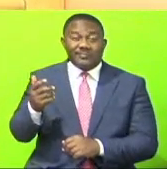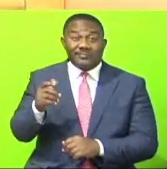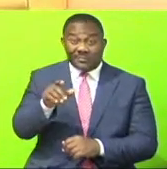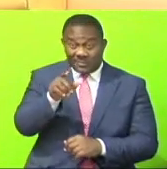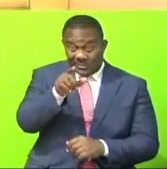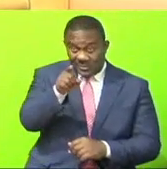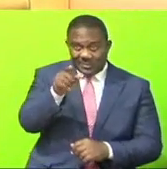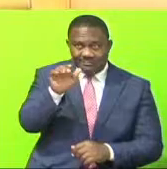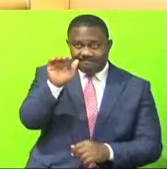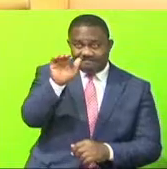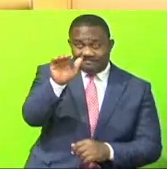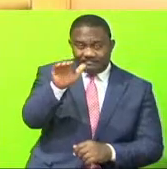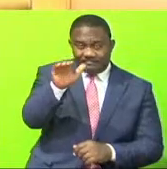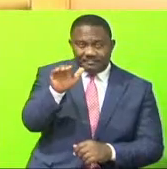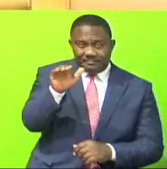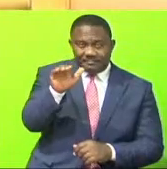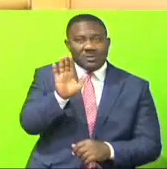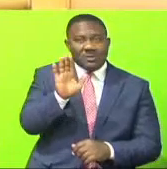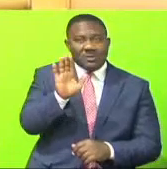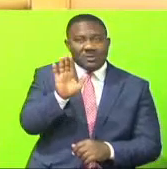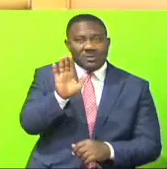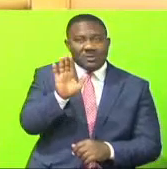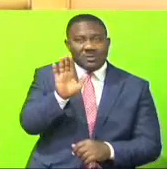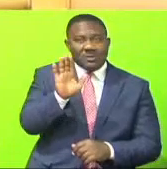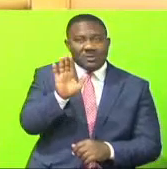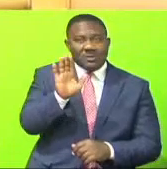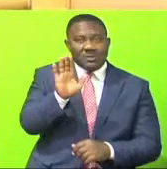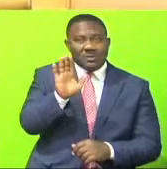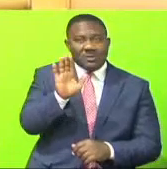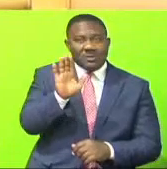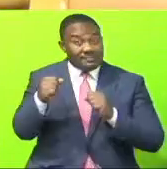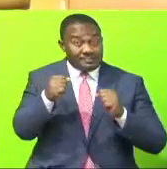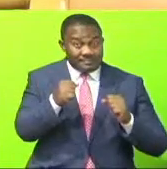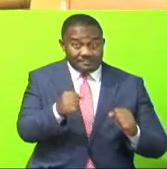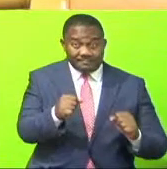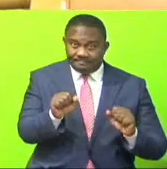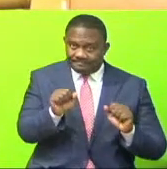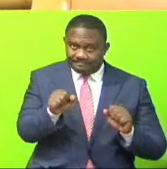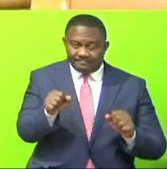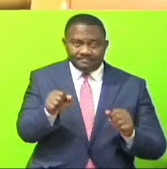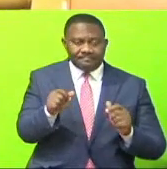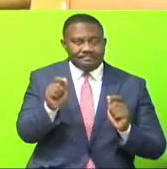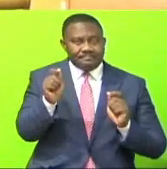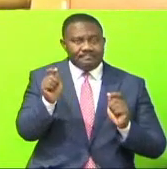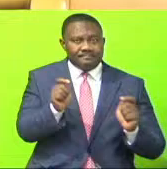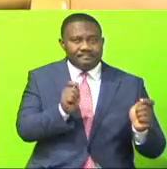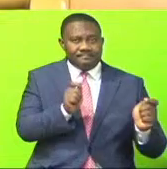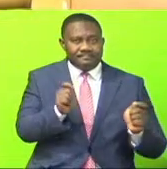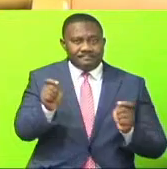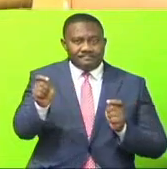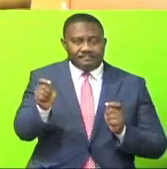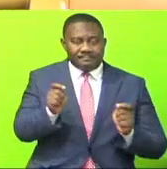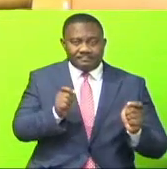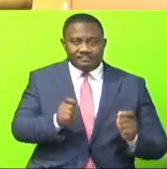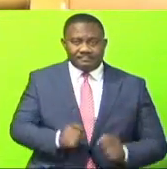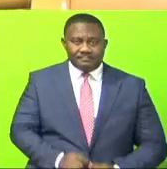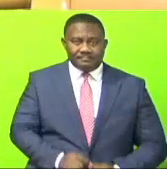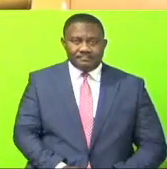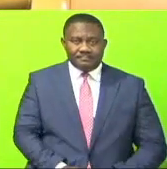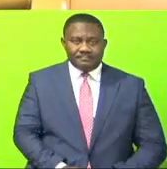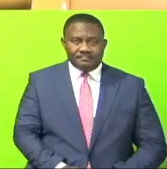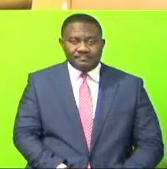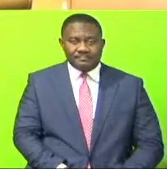exercise your responsibilities and powers under Order 18 of our